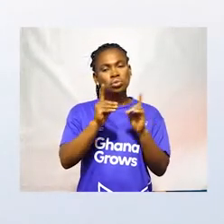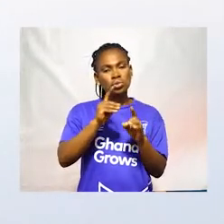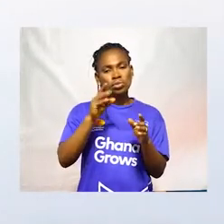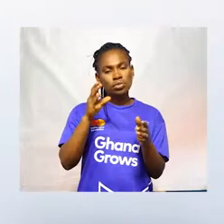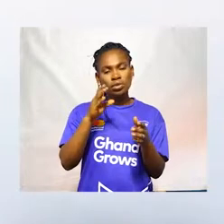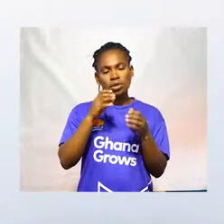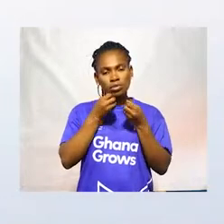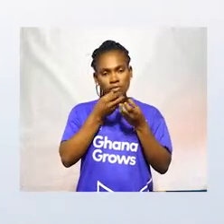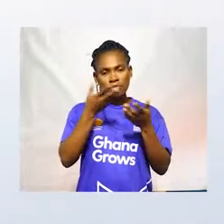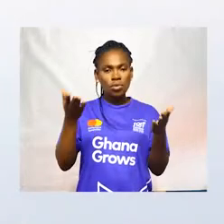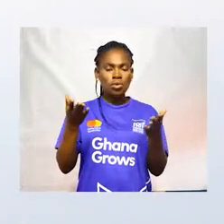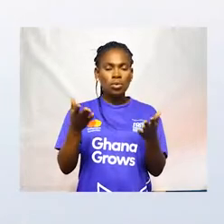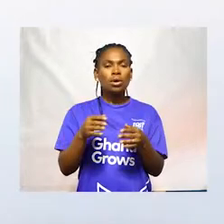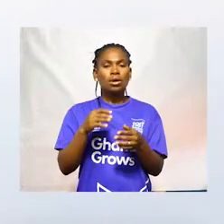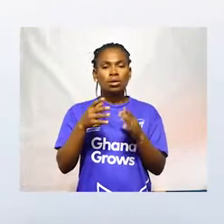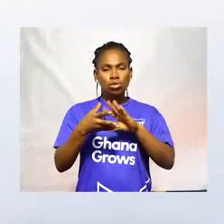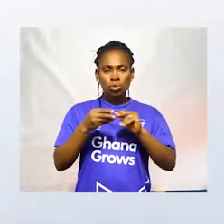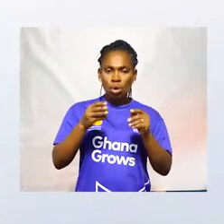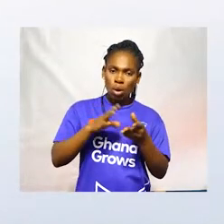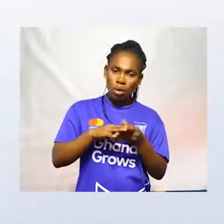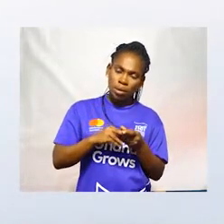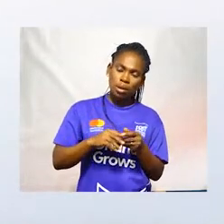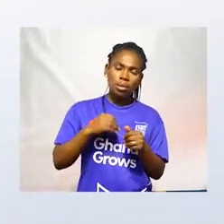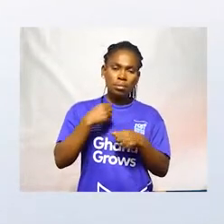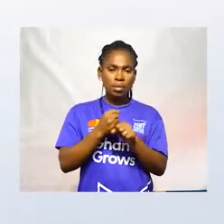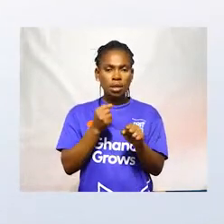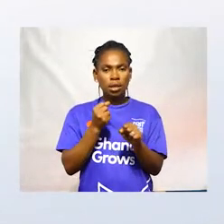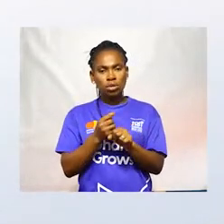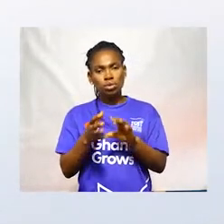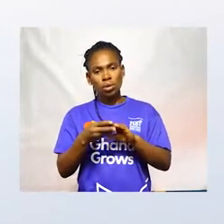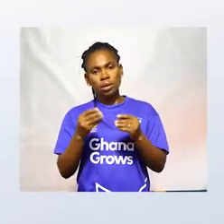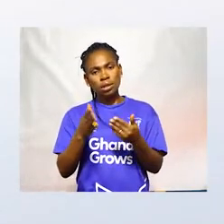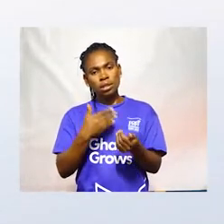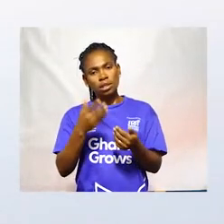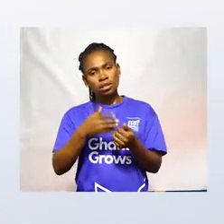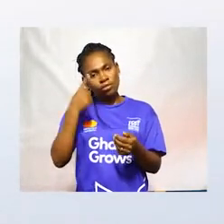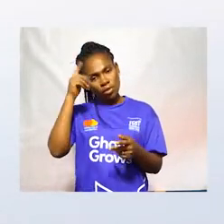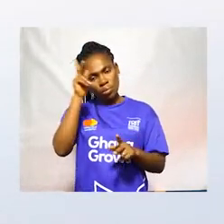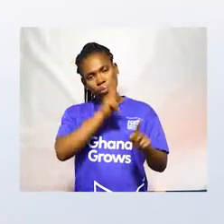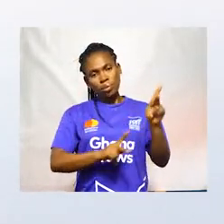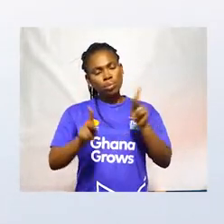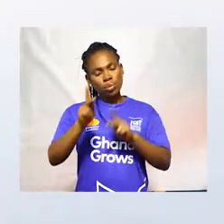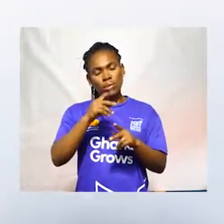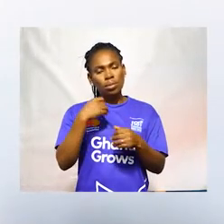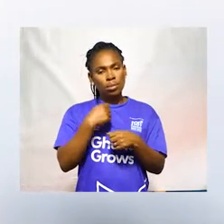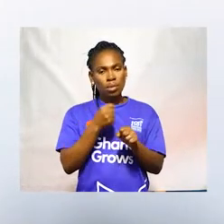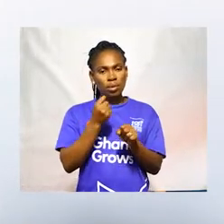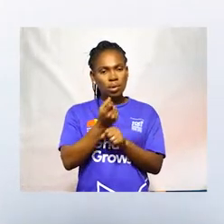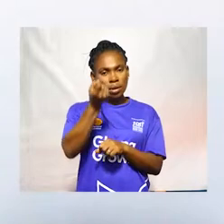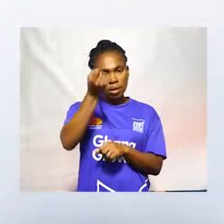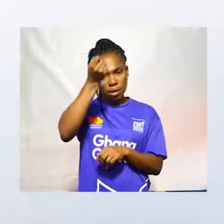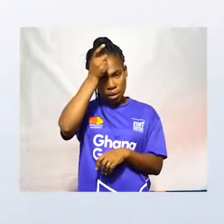do infographics, tell stories, try to make stories easy for people to understand.